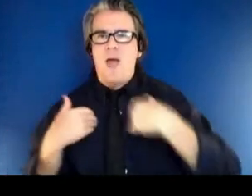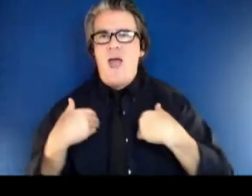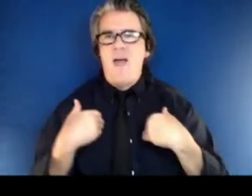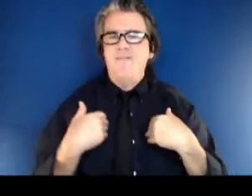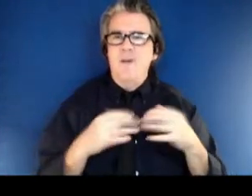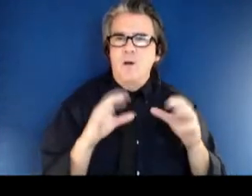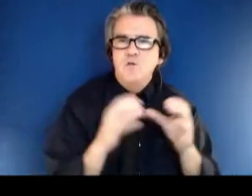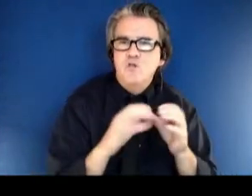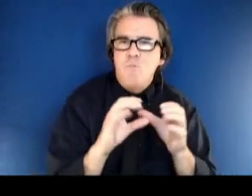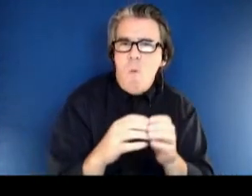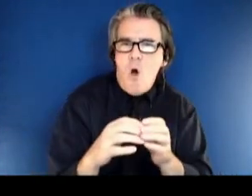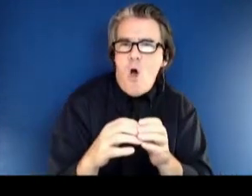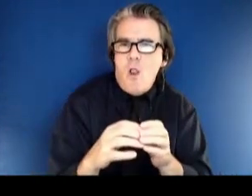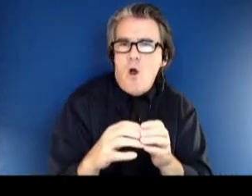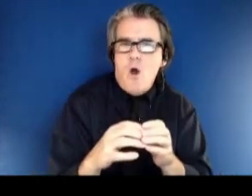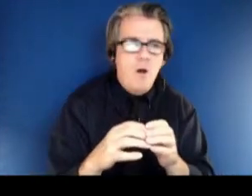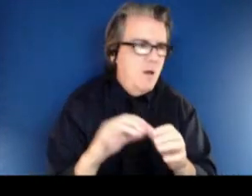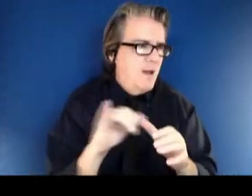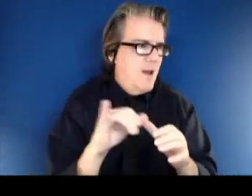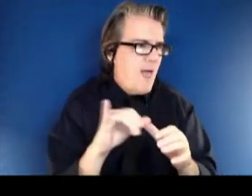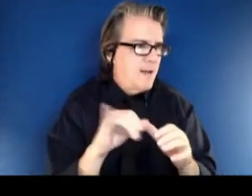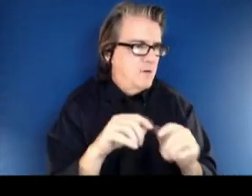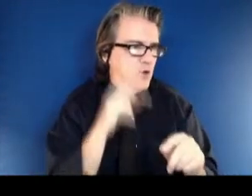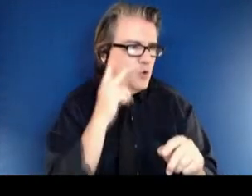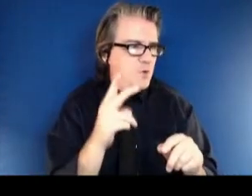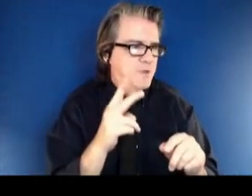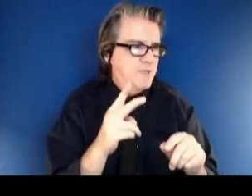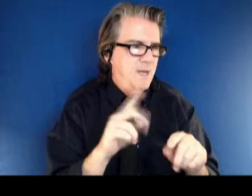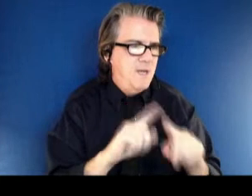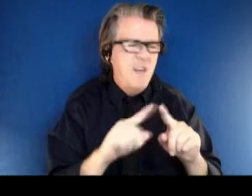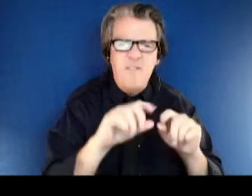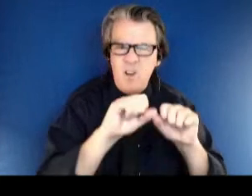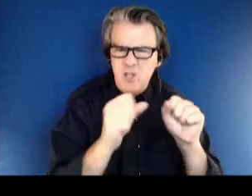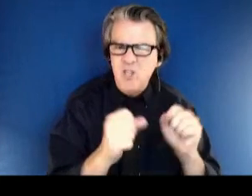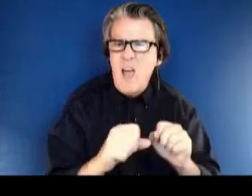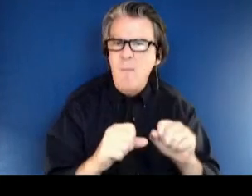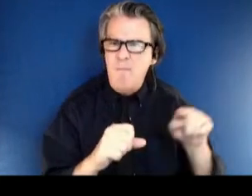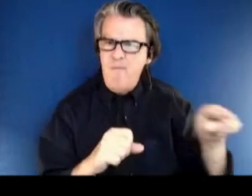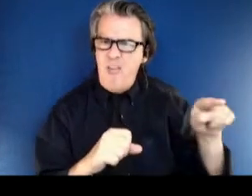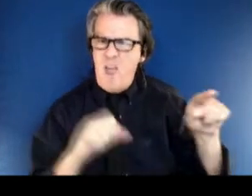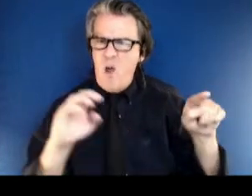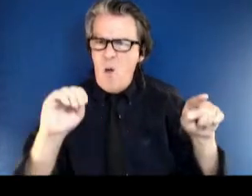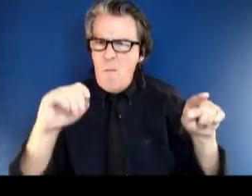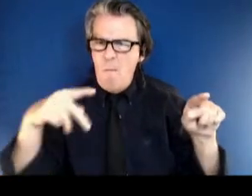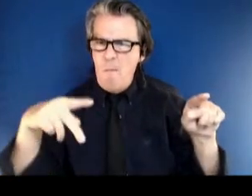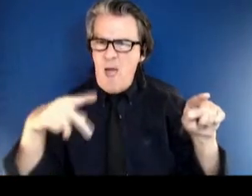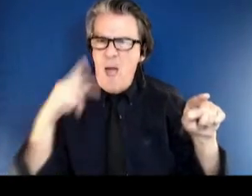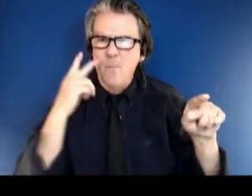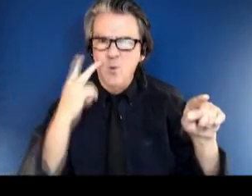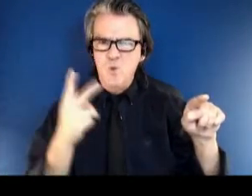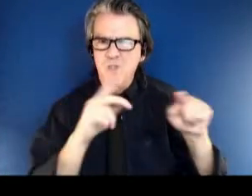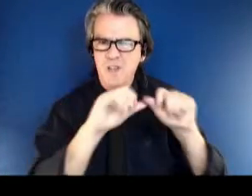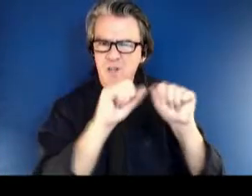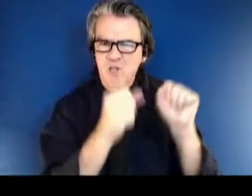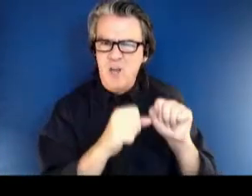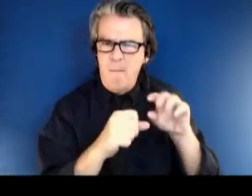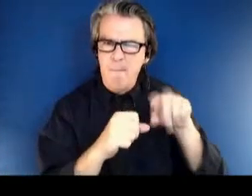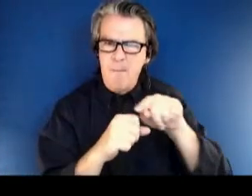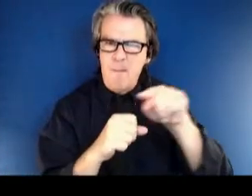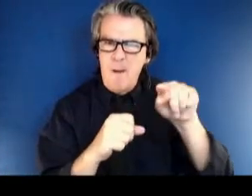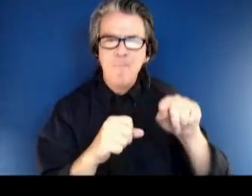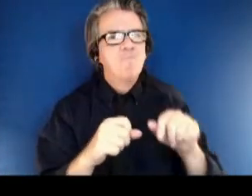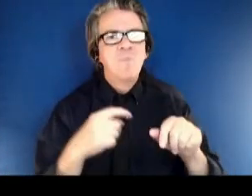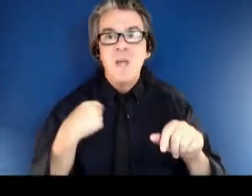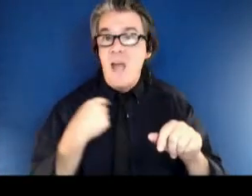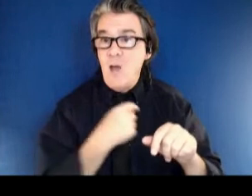many smaller polygons geographically is it gives us more operational flexibility to be able to